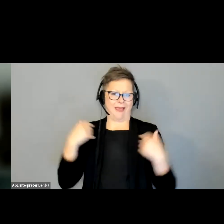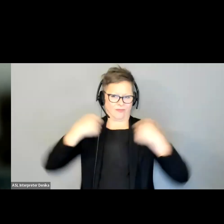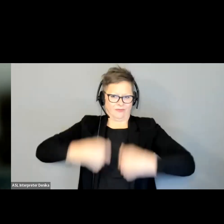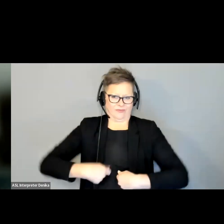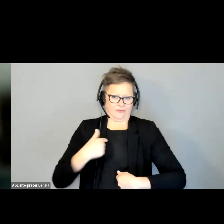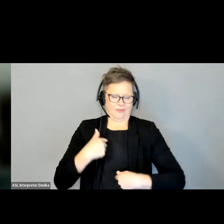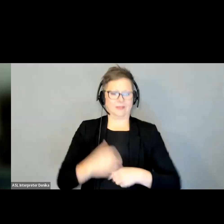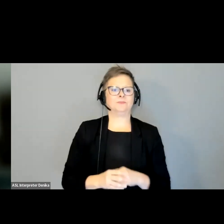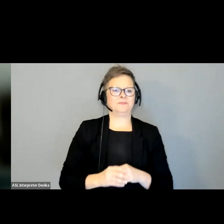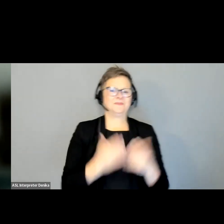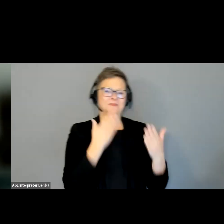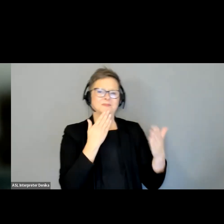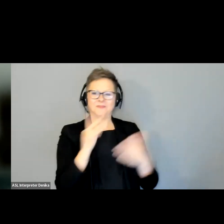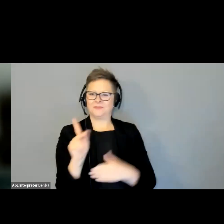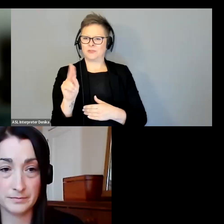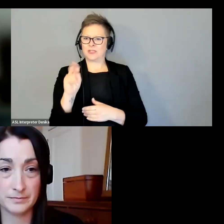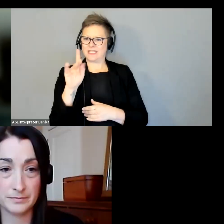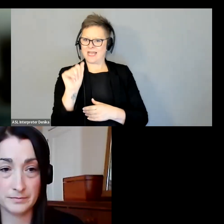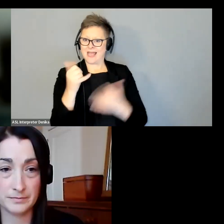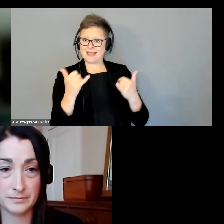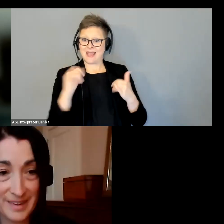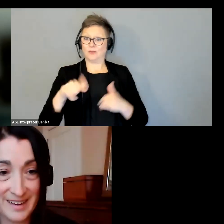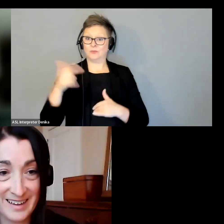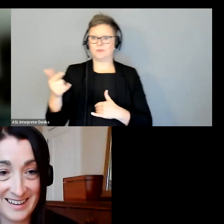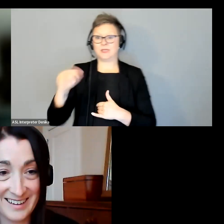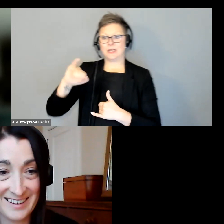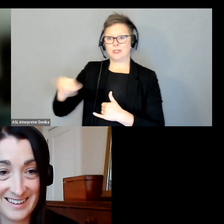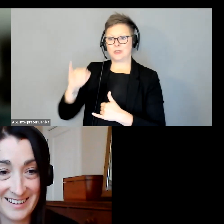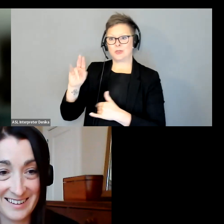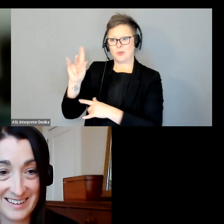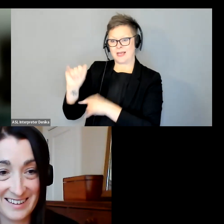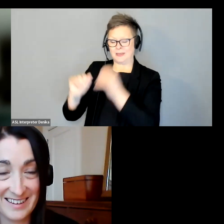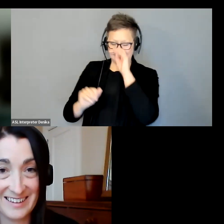you, Christina. And we'll go to Julia now.